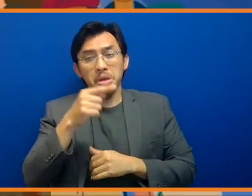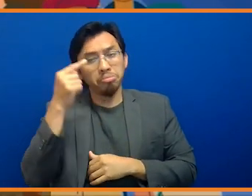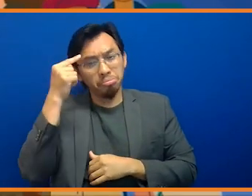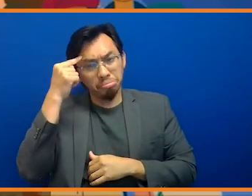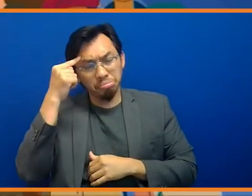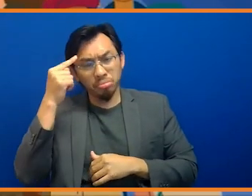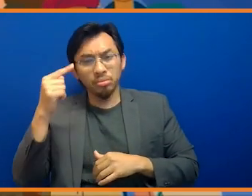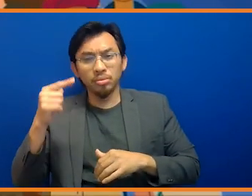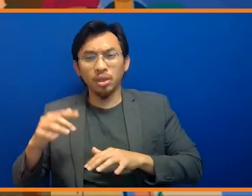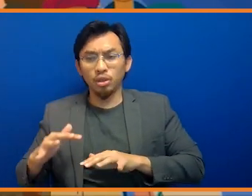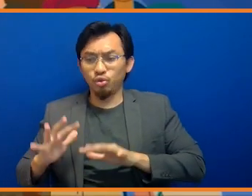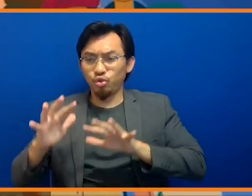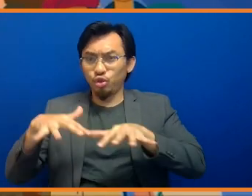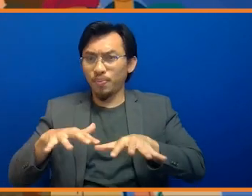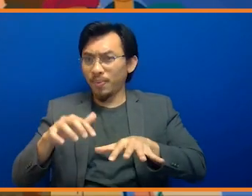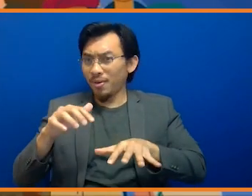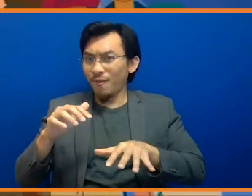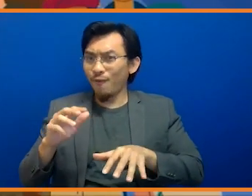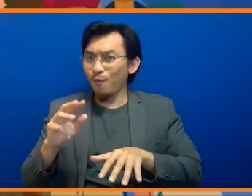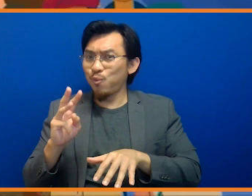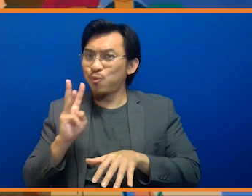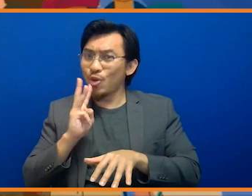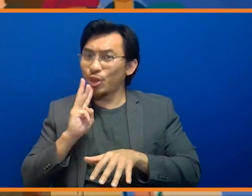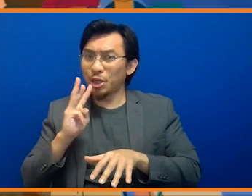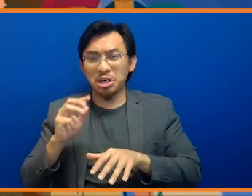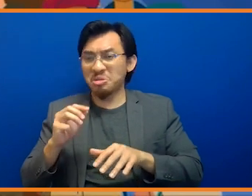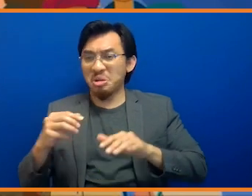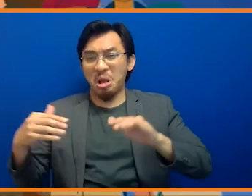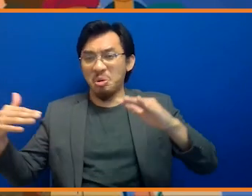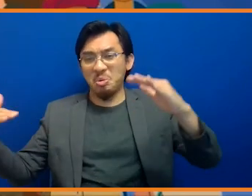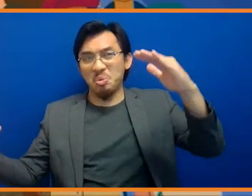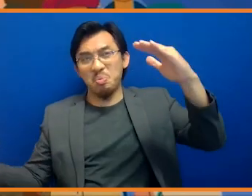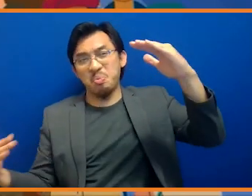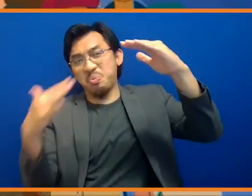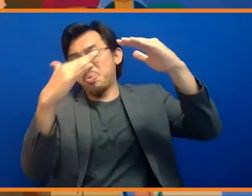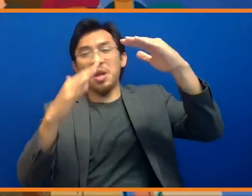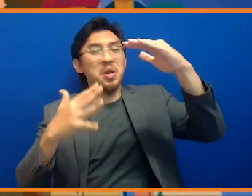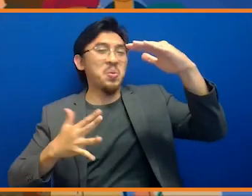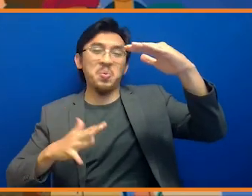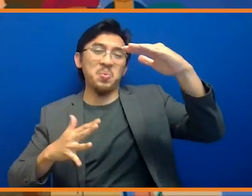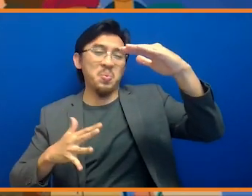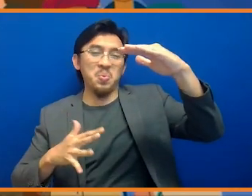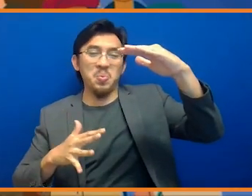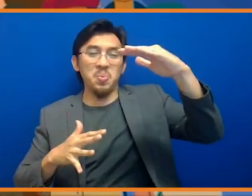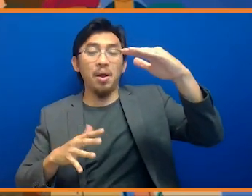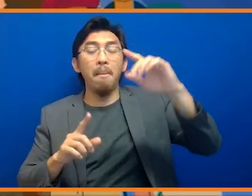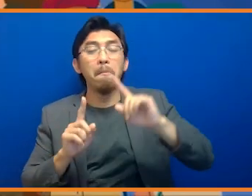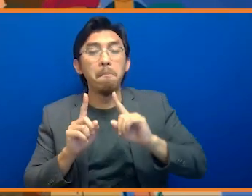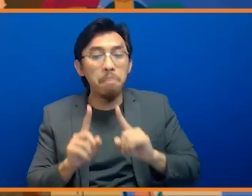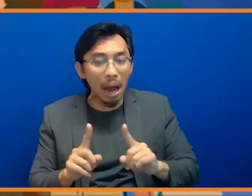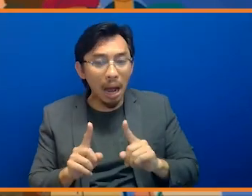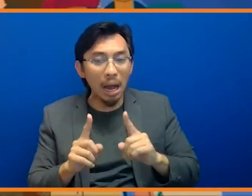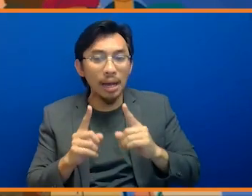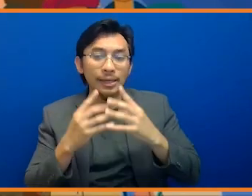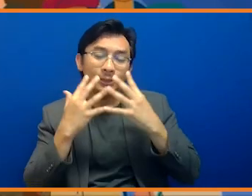he assumed that tsunami water not coming up to that level, but very